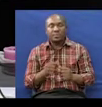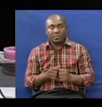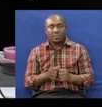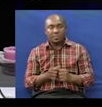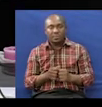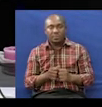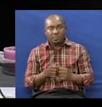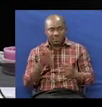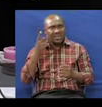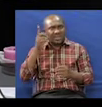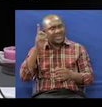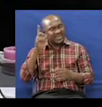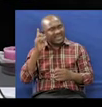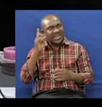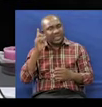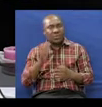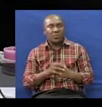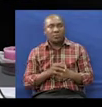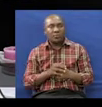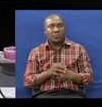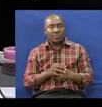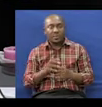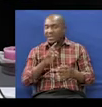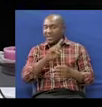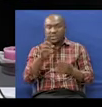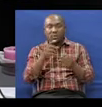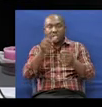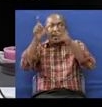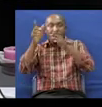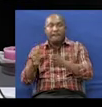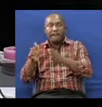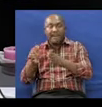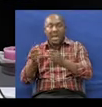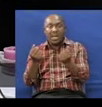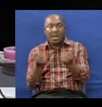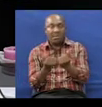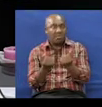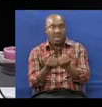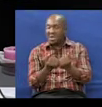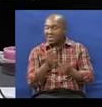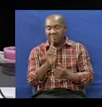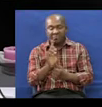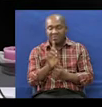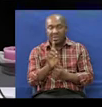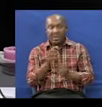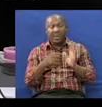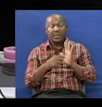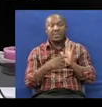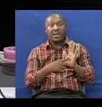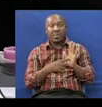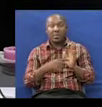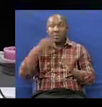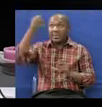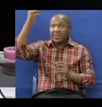occur naturally. It is not man-made. Example of natural source of heat